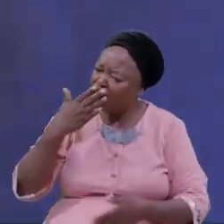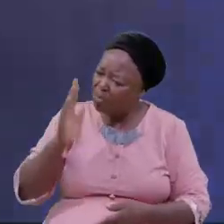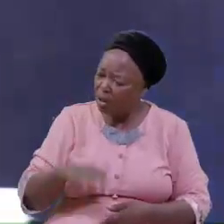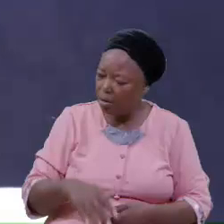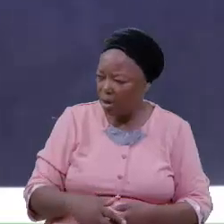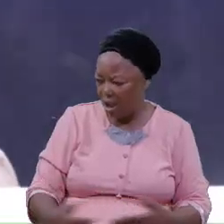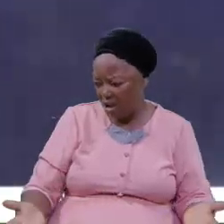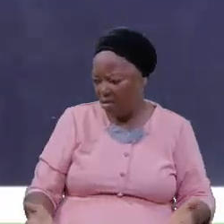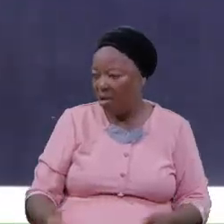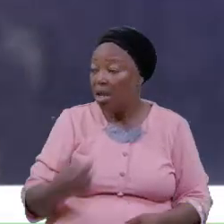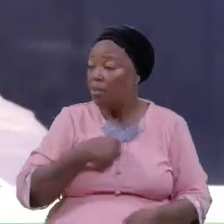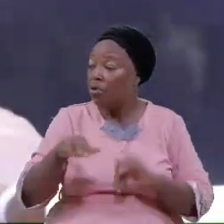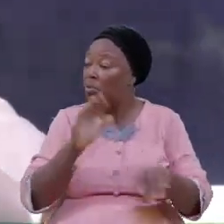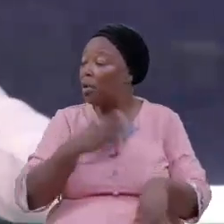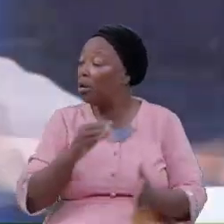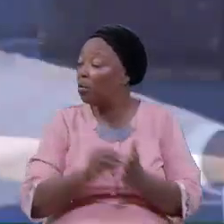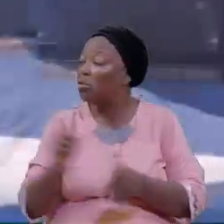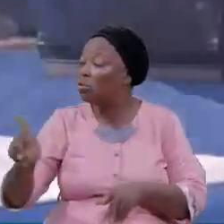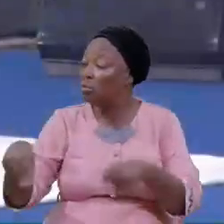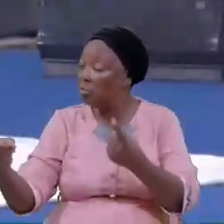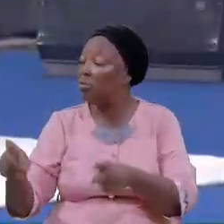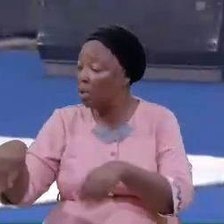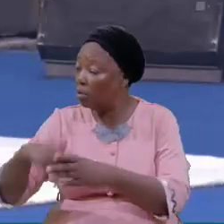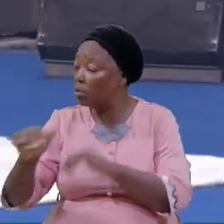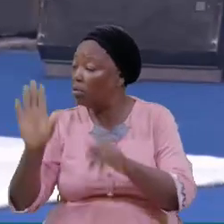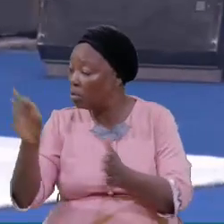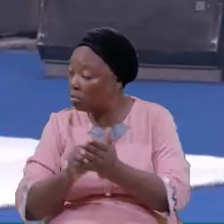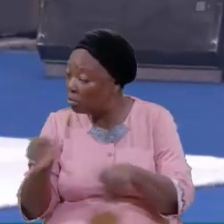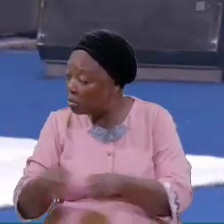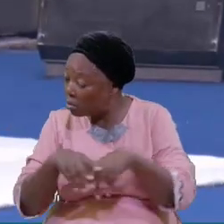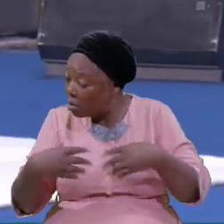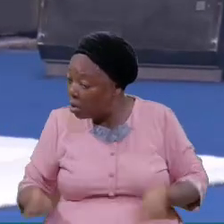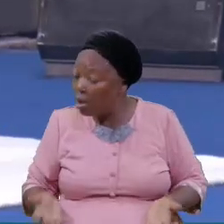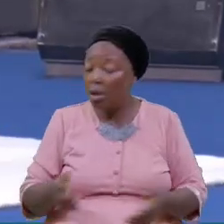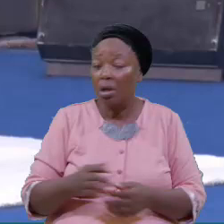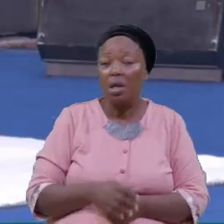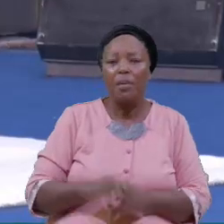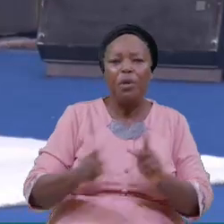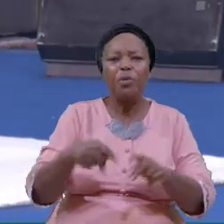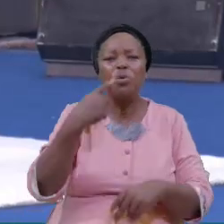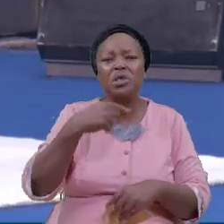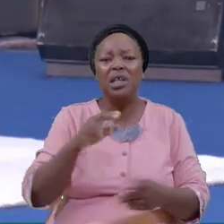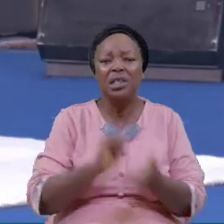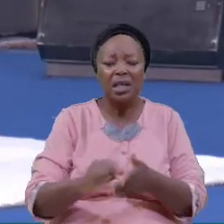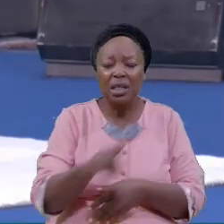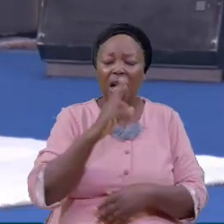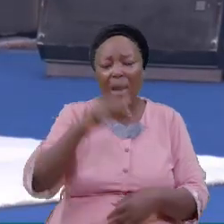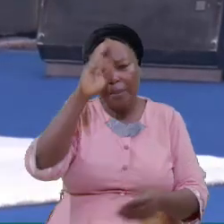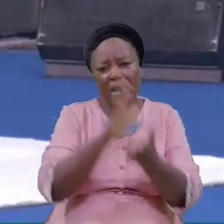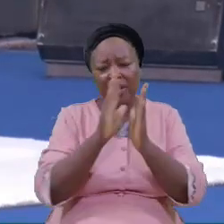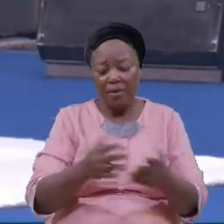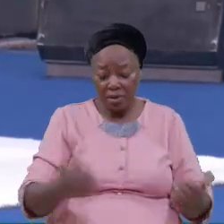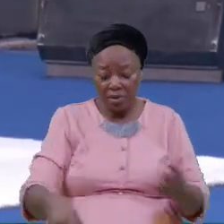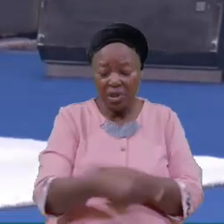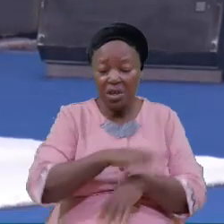The people who say they're believers today, they don't have this provision and